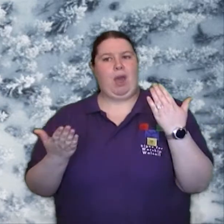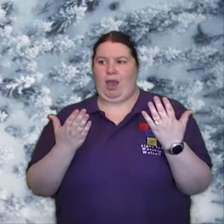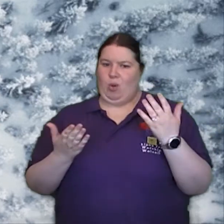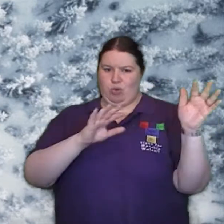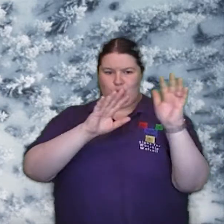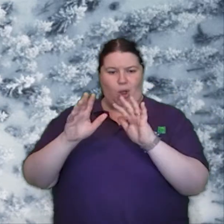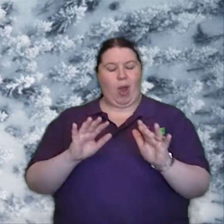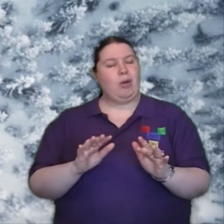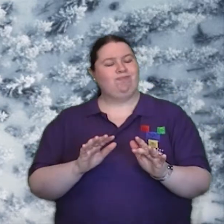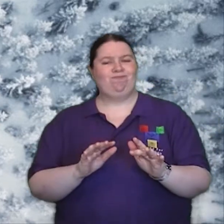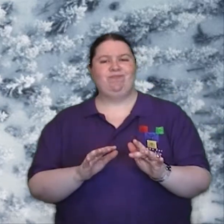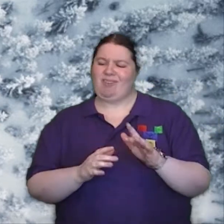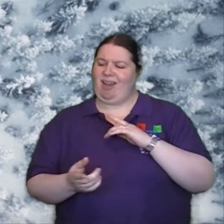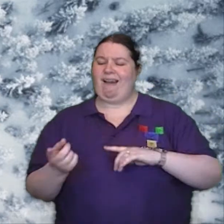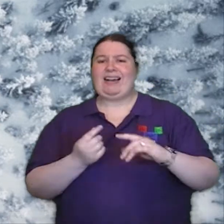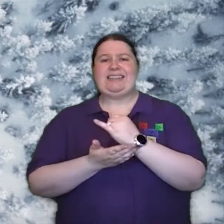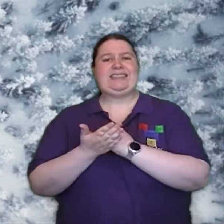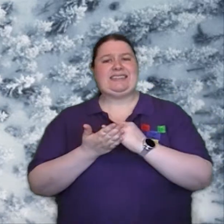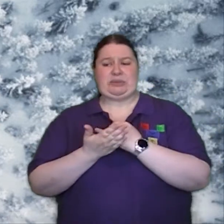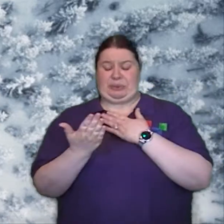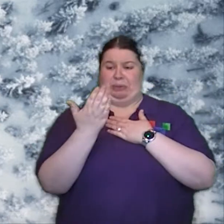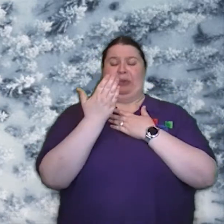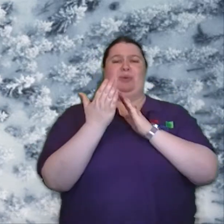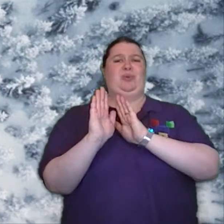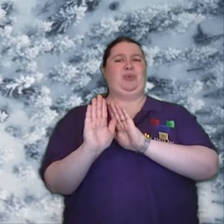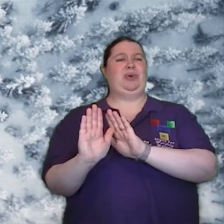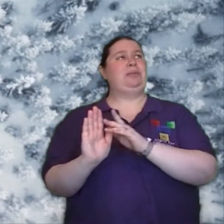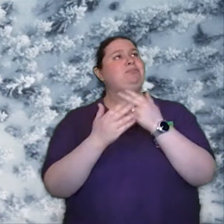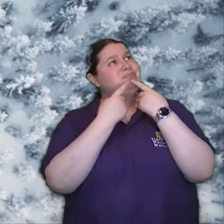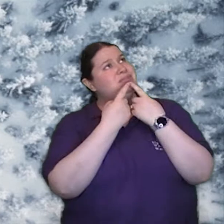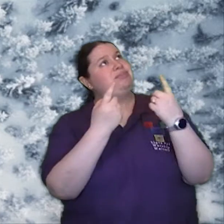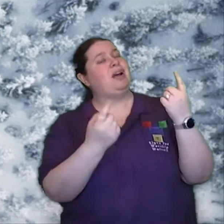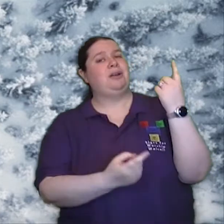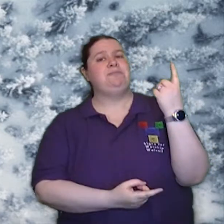us admit to God the sin which always confronts us.